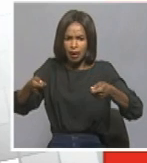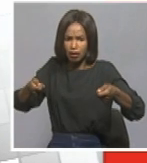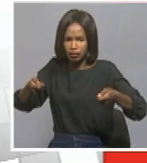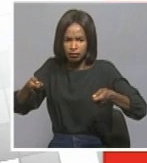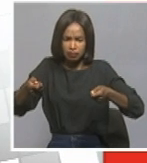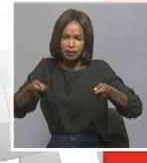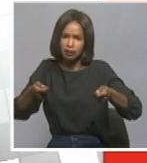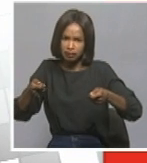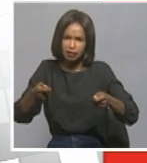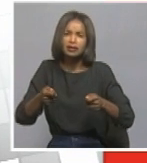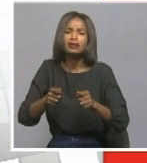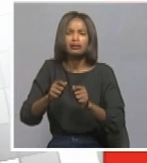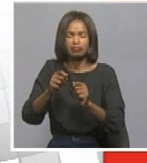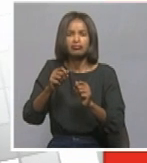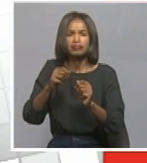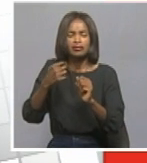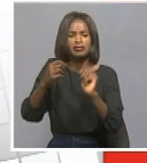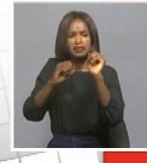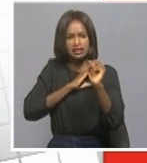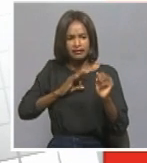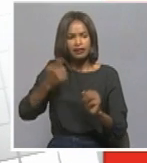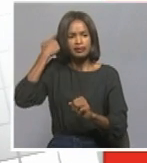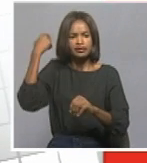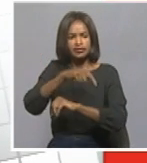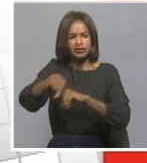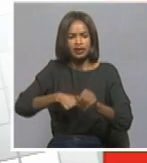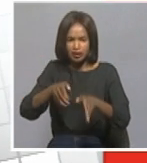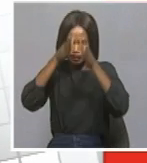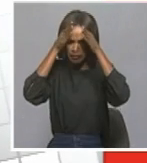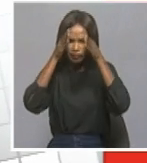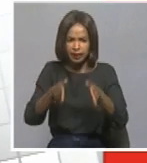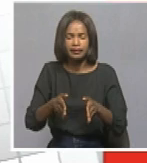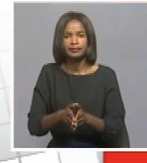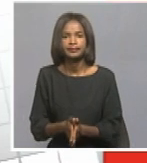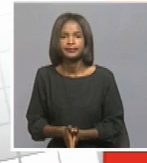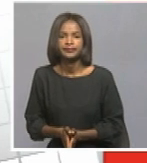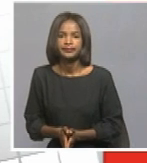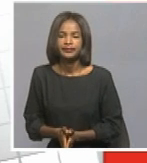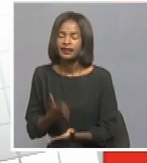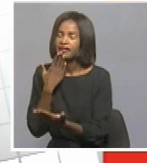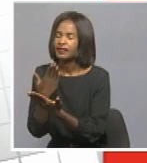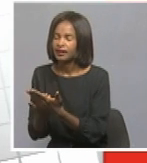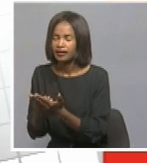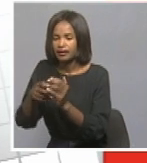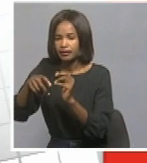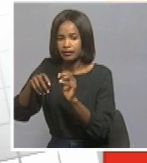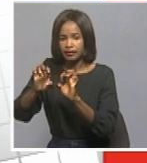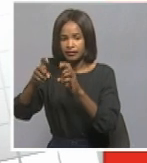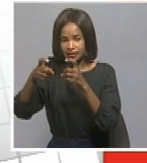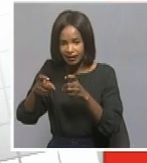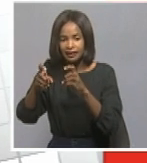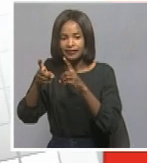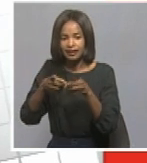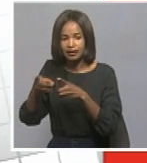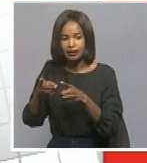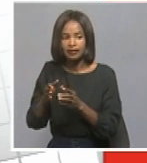in and out of our country. Well, Mr. Maris, thank you so much once again for making the time to join us. Thank you very much for having me on the